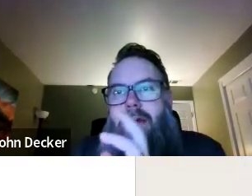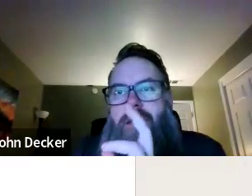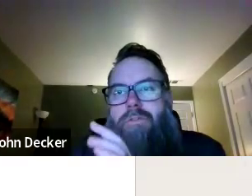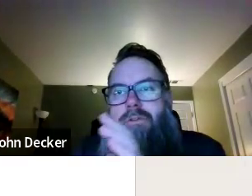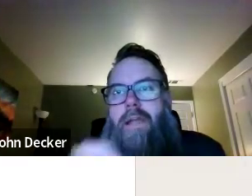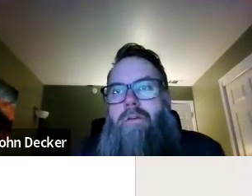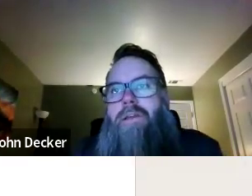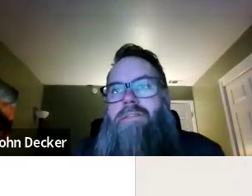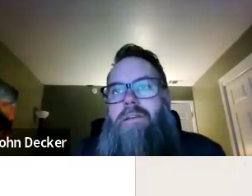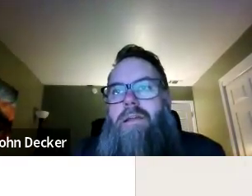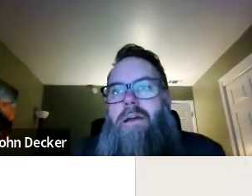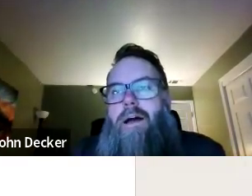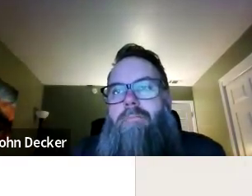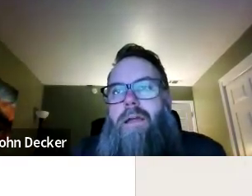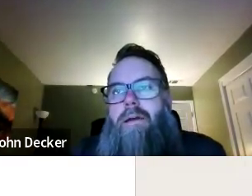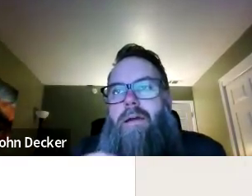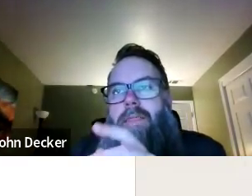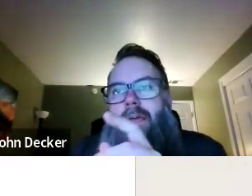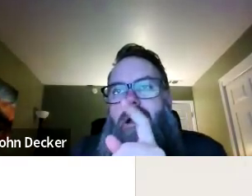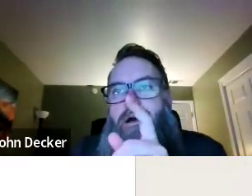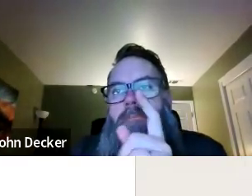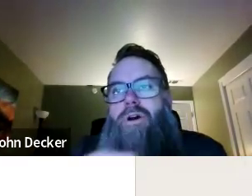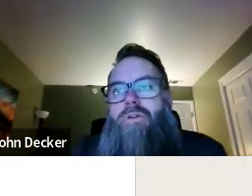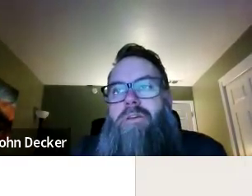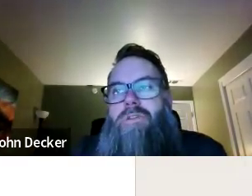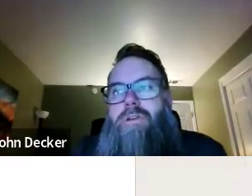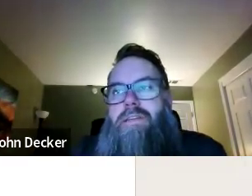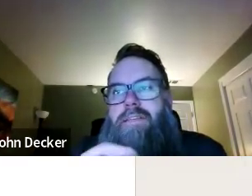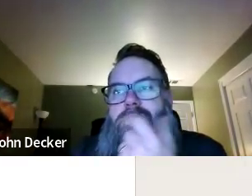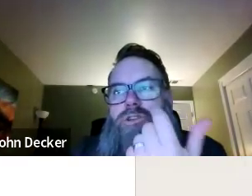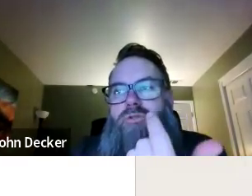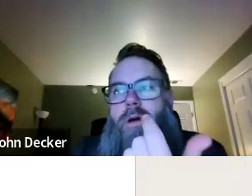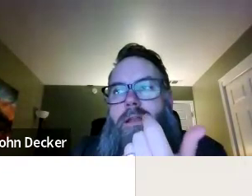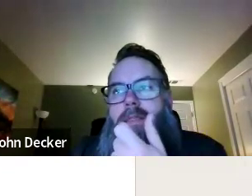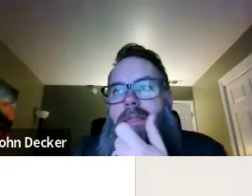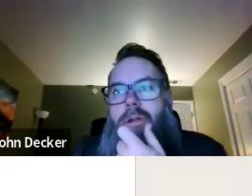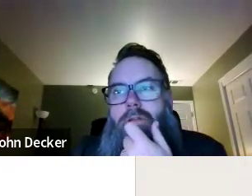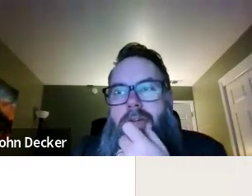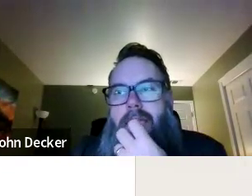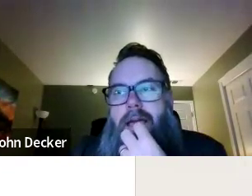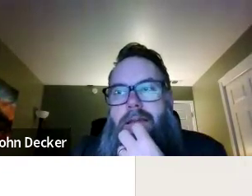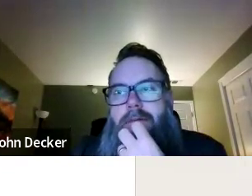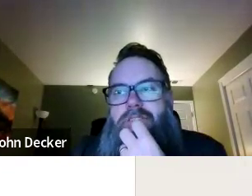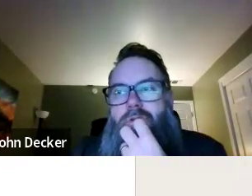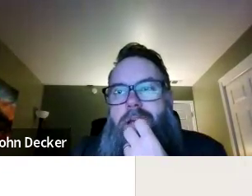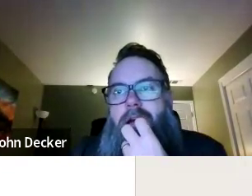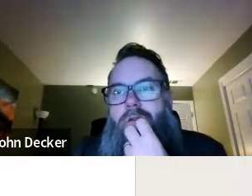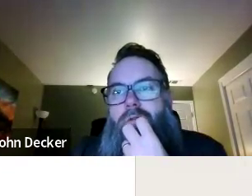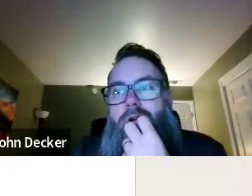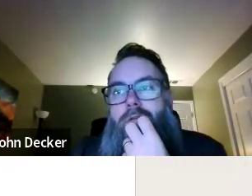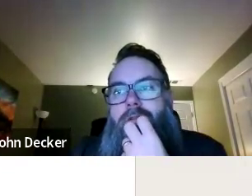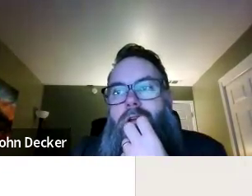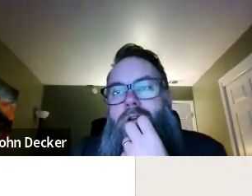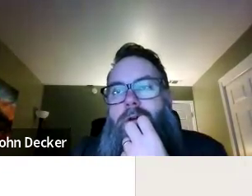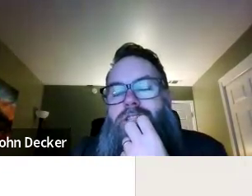whatever, and then I think other areas. And then Abode Communities is a new one that we are looking at supporting